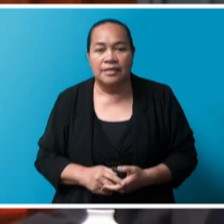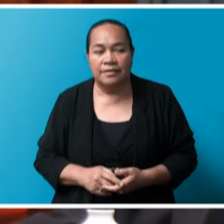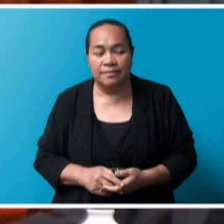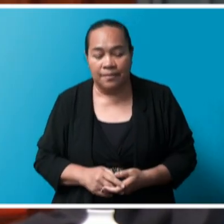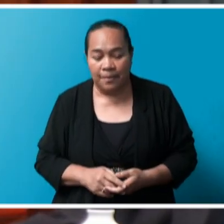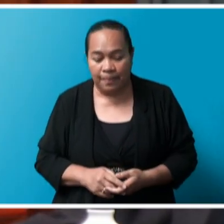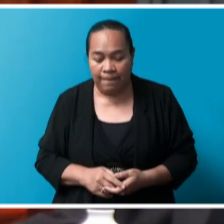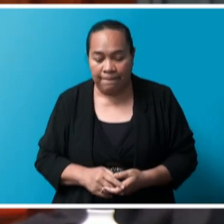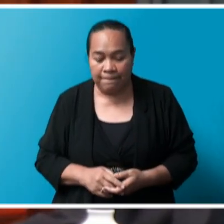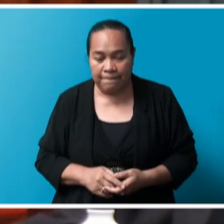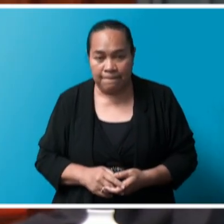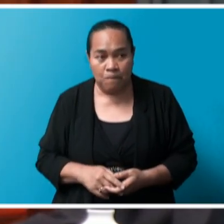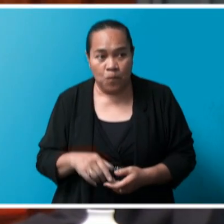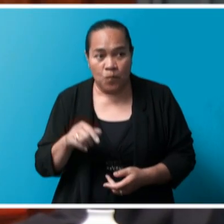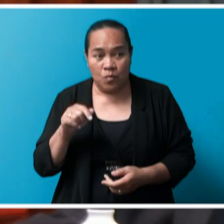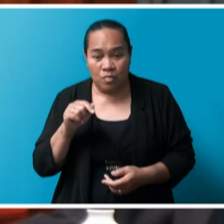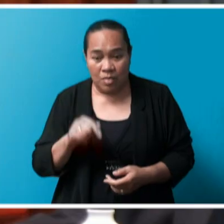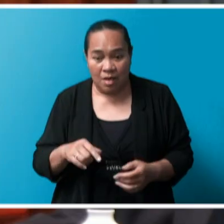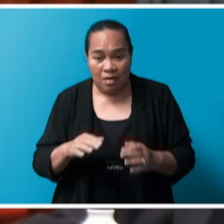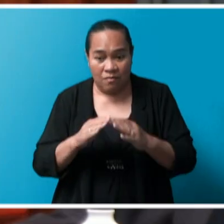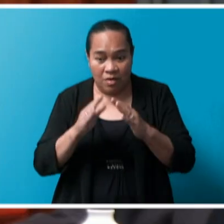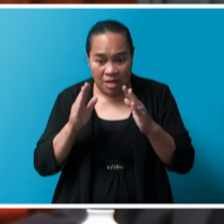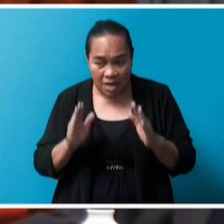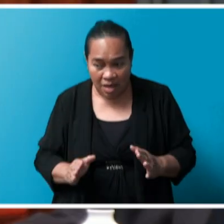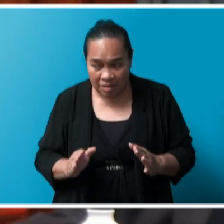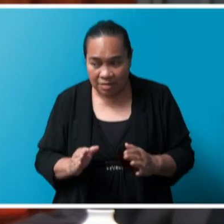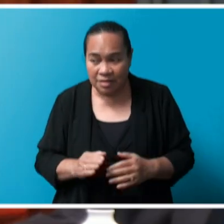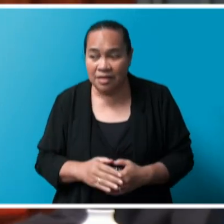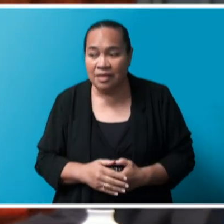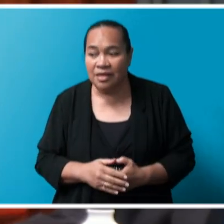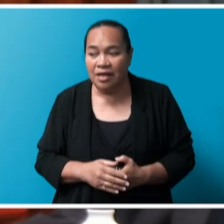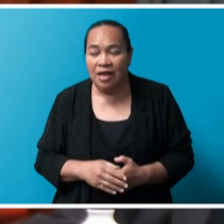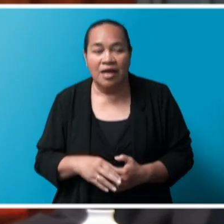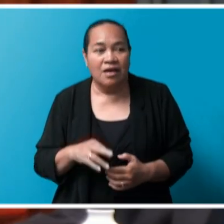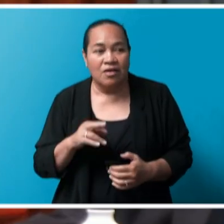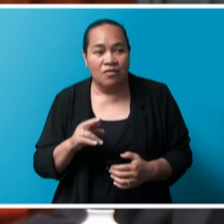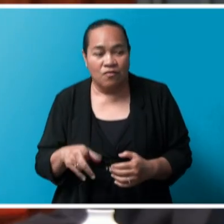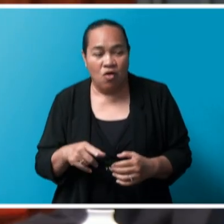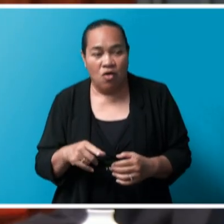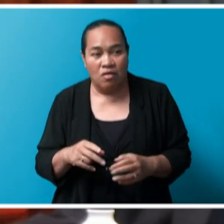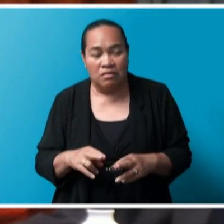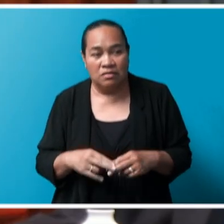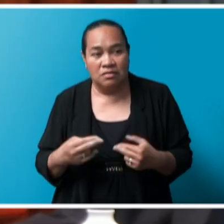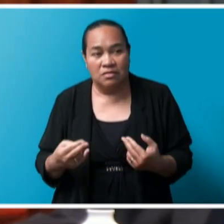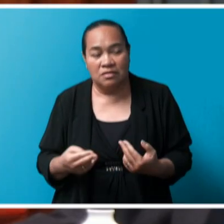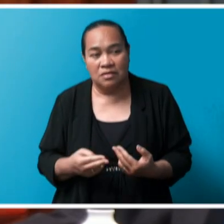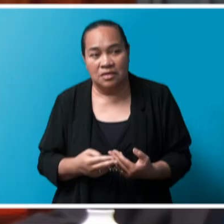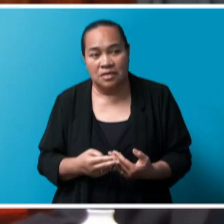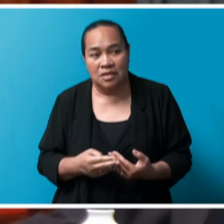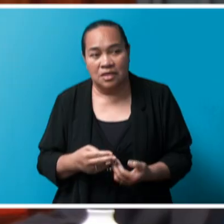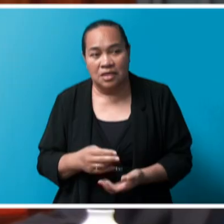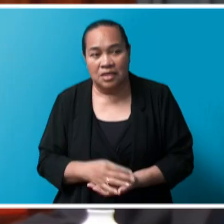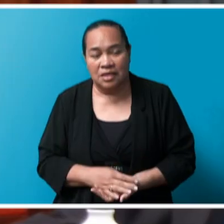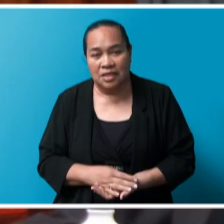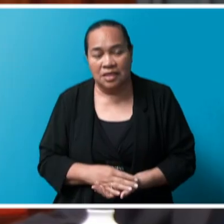sir, recognizing that housing affordability remains one of the greatest challenges facing low-income households, the coalition government has also undertook a